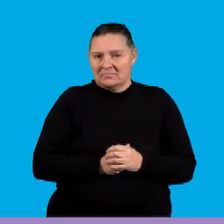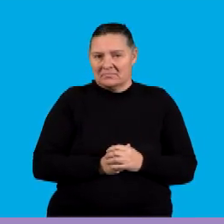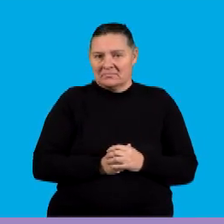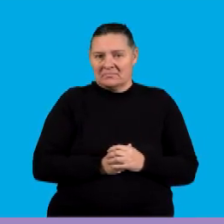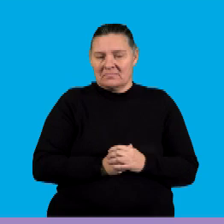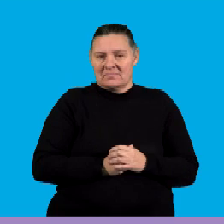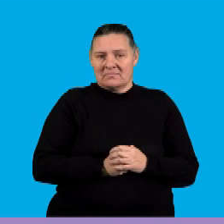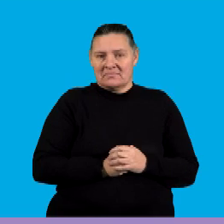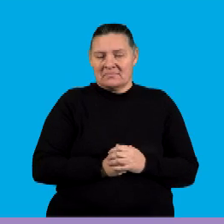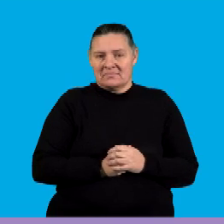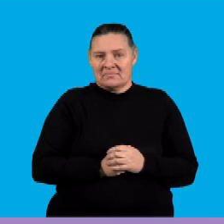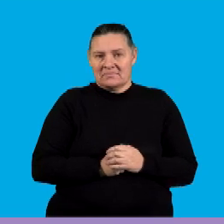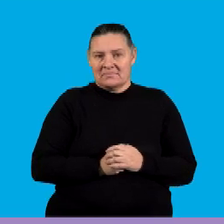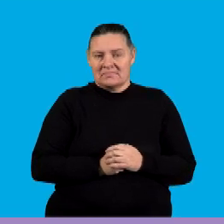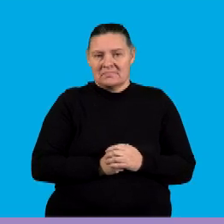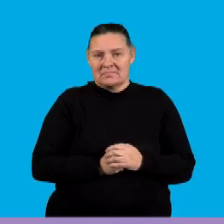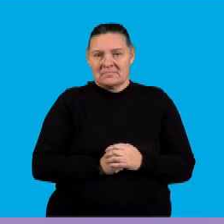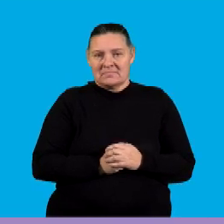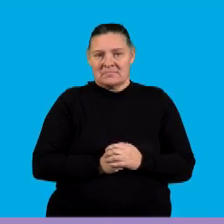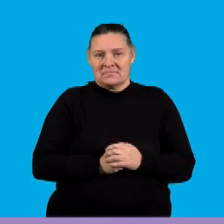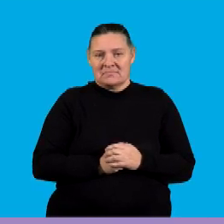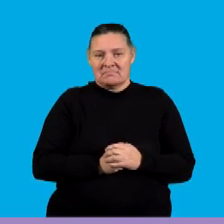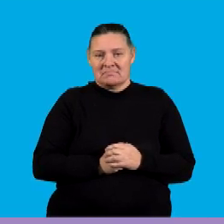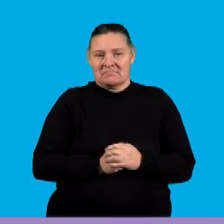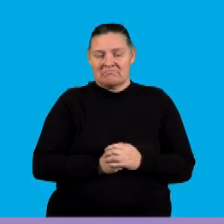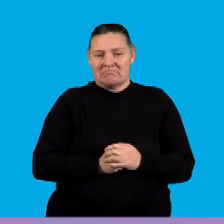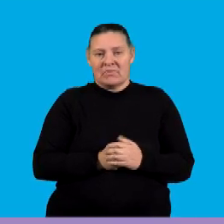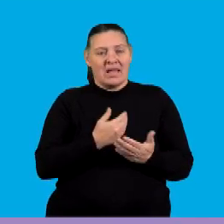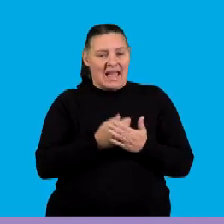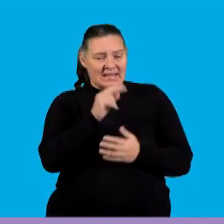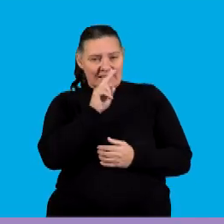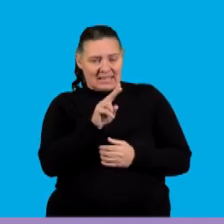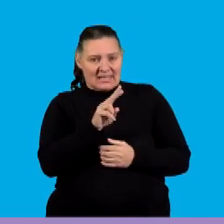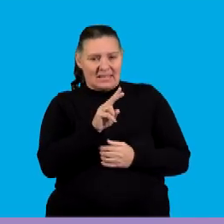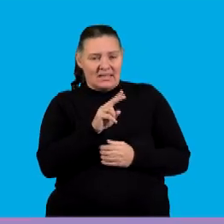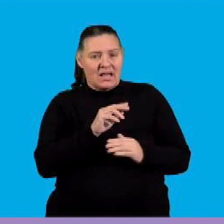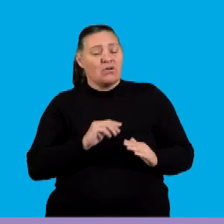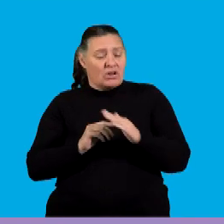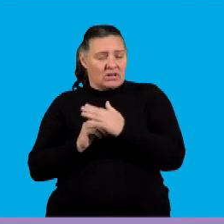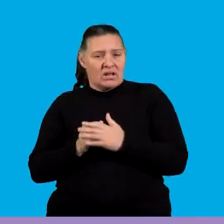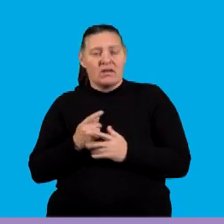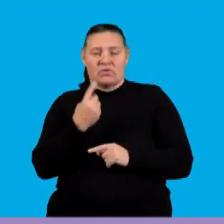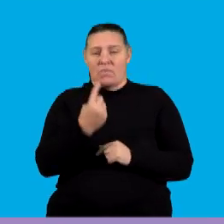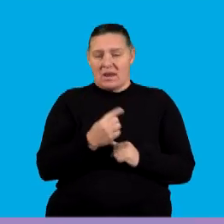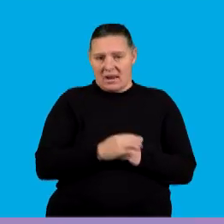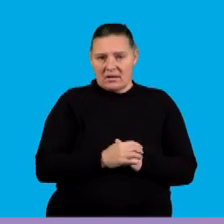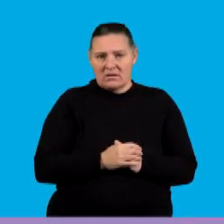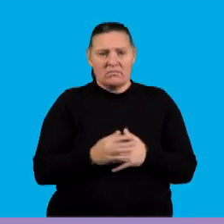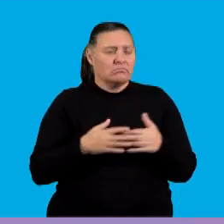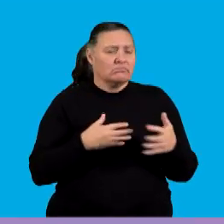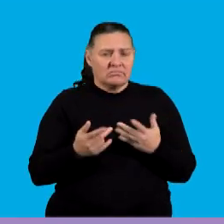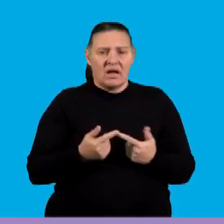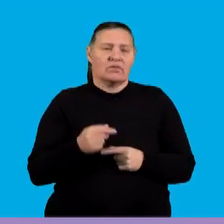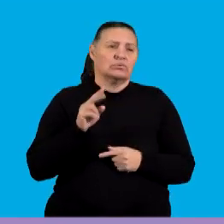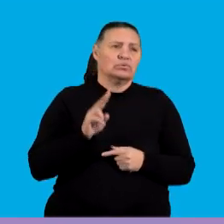Yes, the answer is a 1. So we can see there that our gradient is a 1. So even